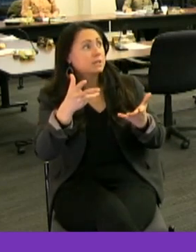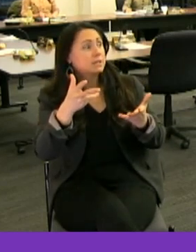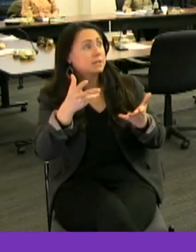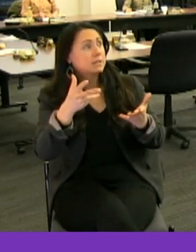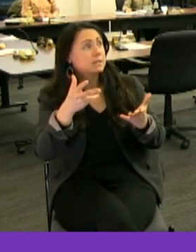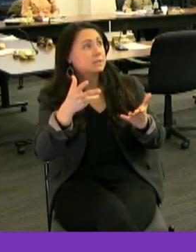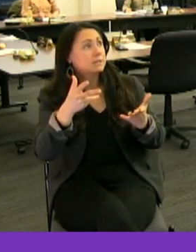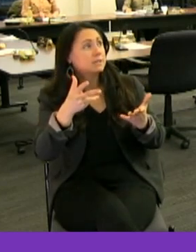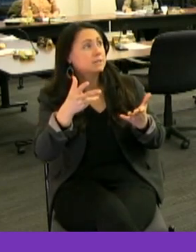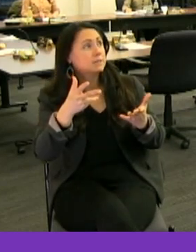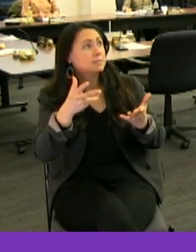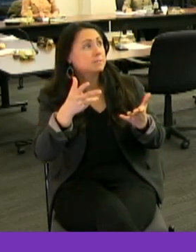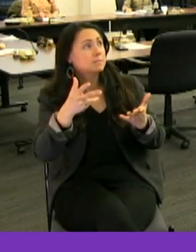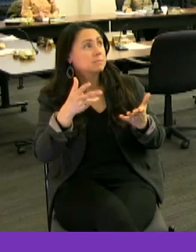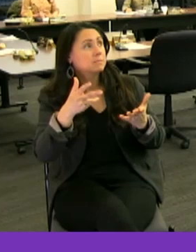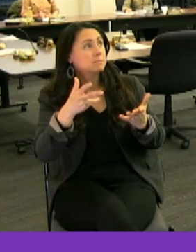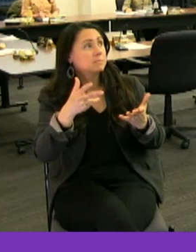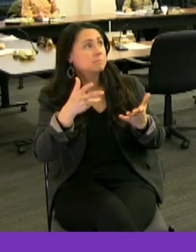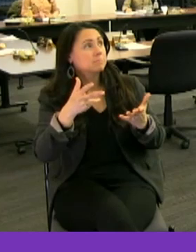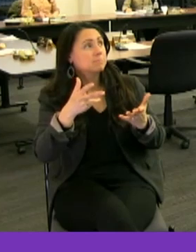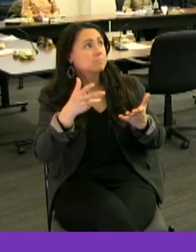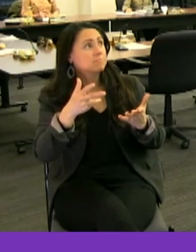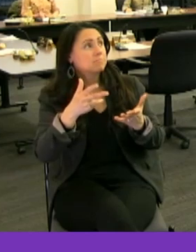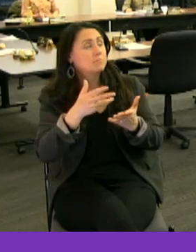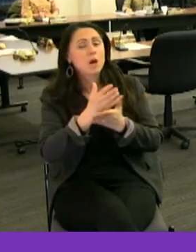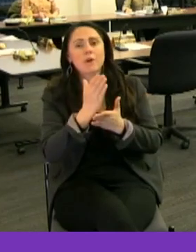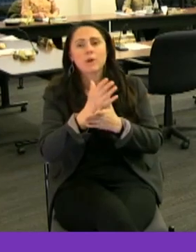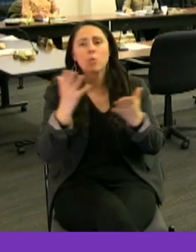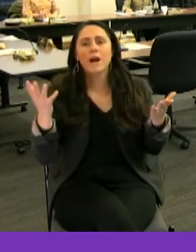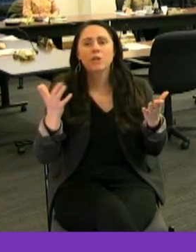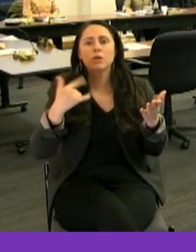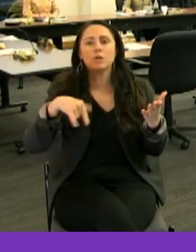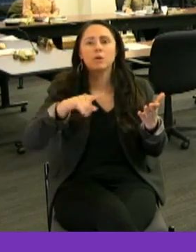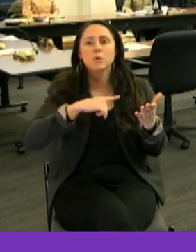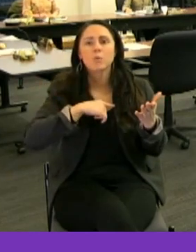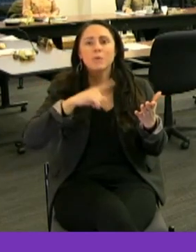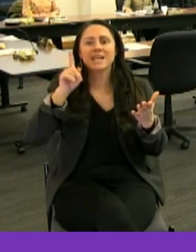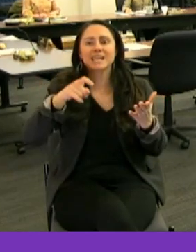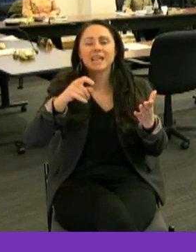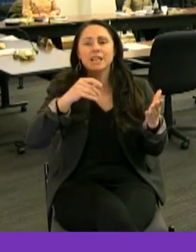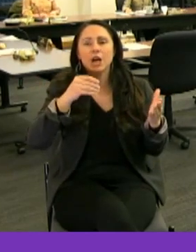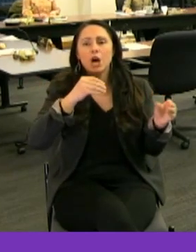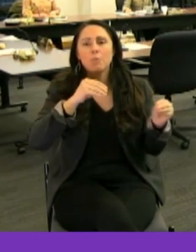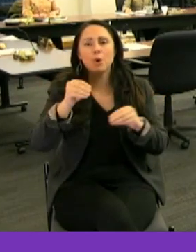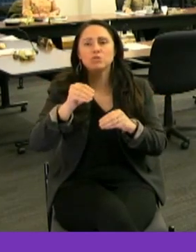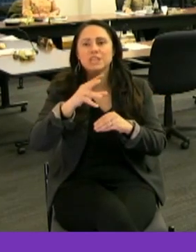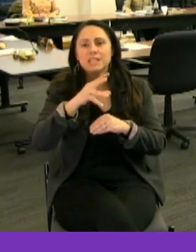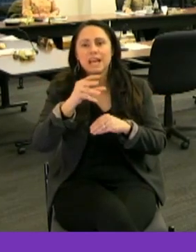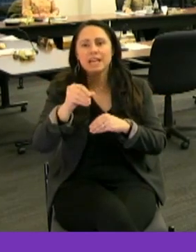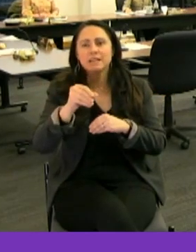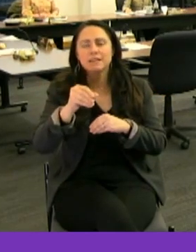I don't believe so. All right. Well, we need a motion and a